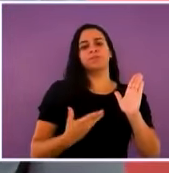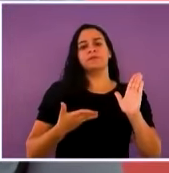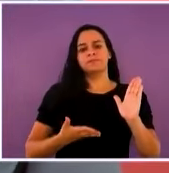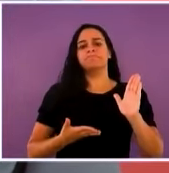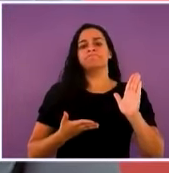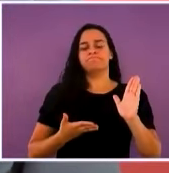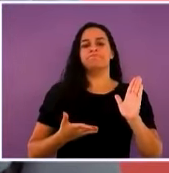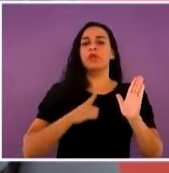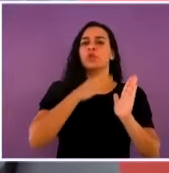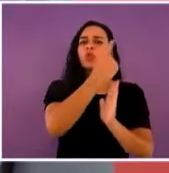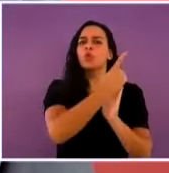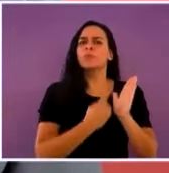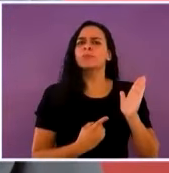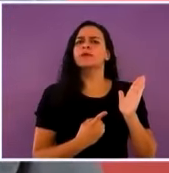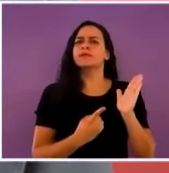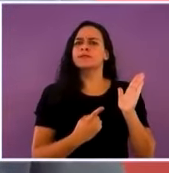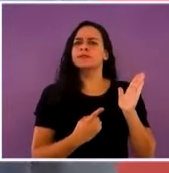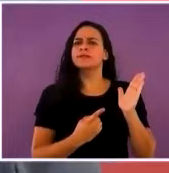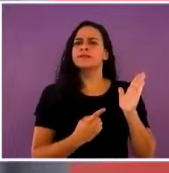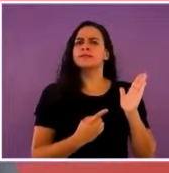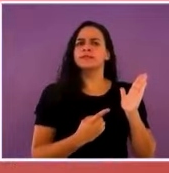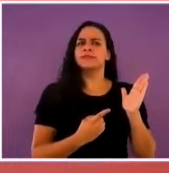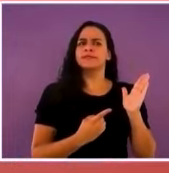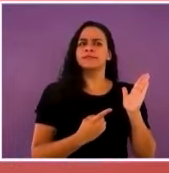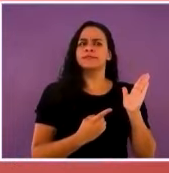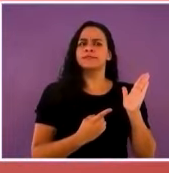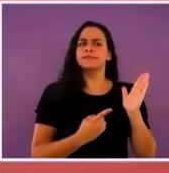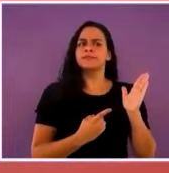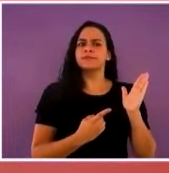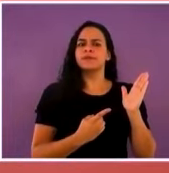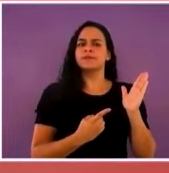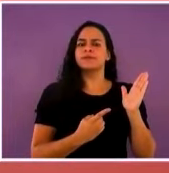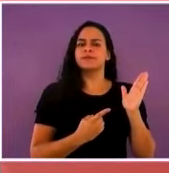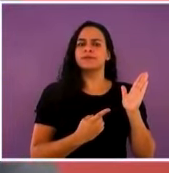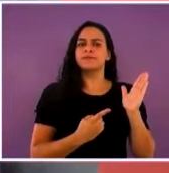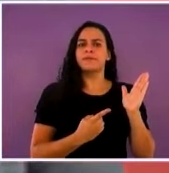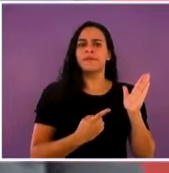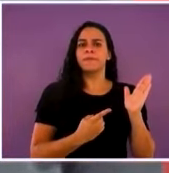documento. In the document,